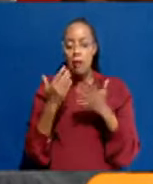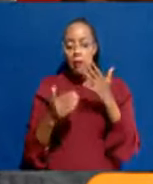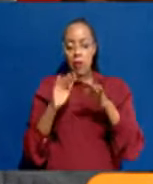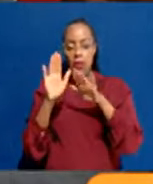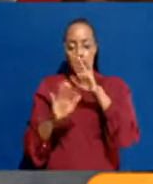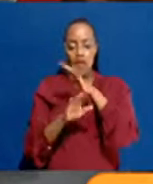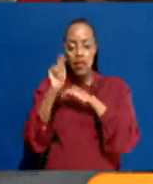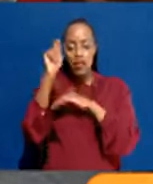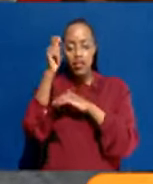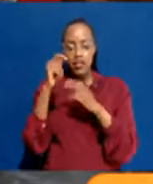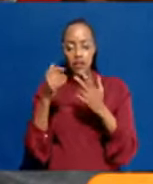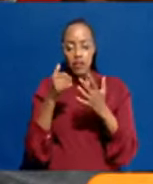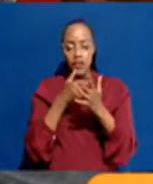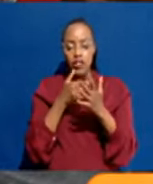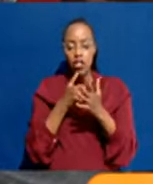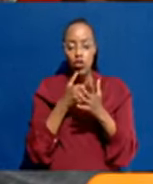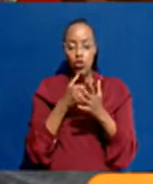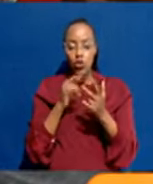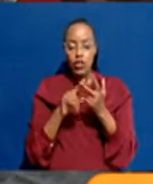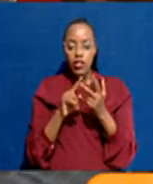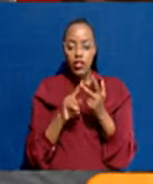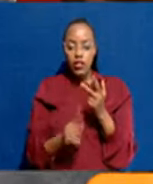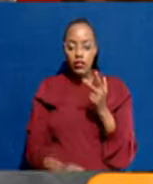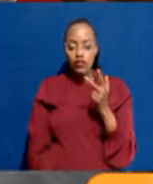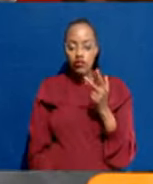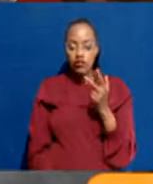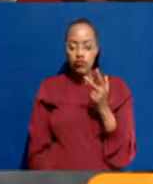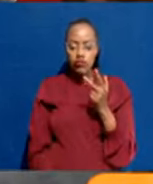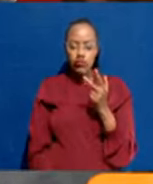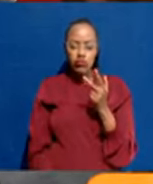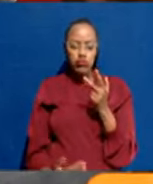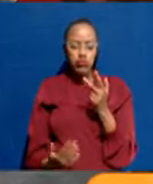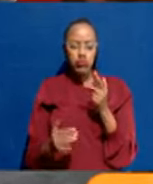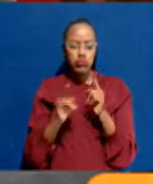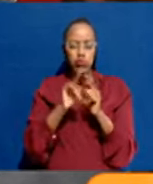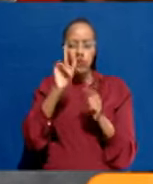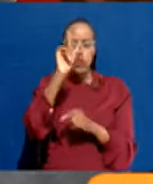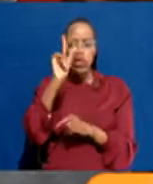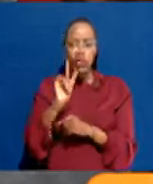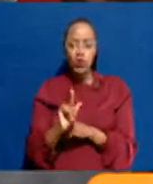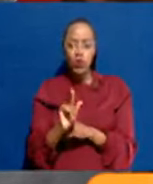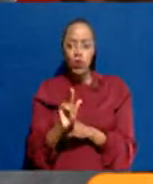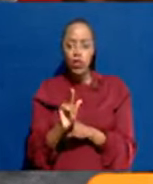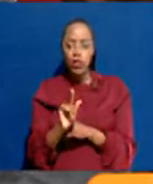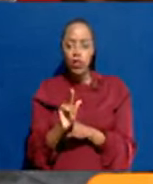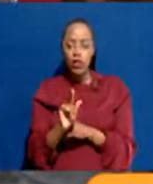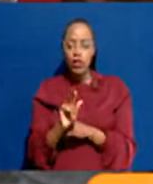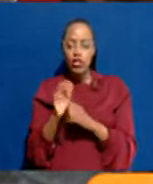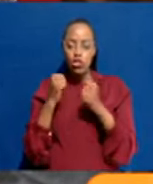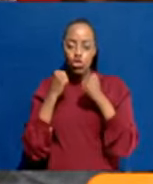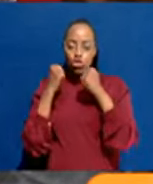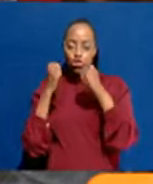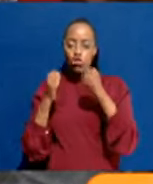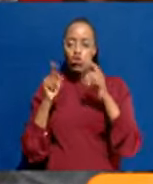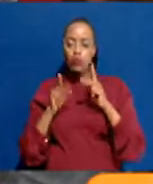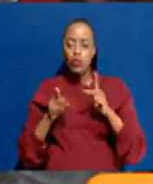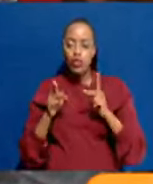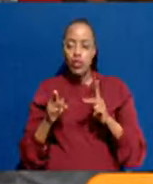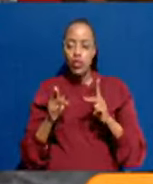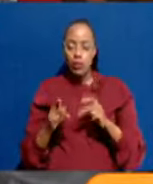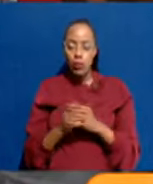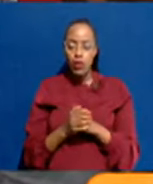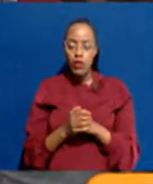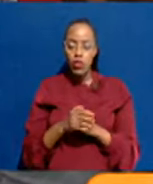president, including the, you know, the regional strong people